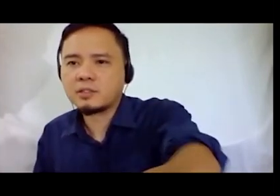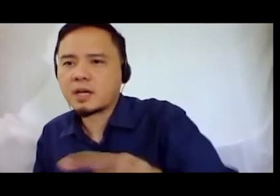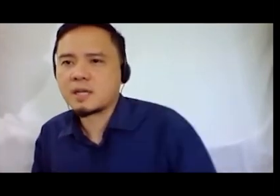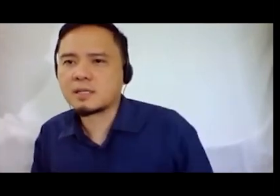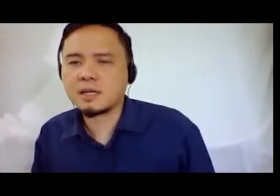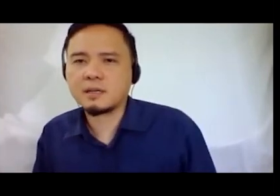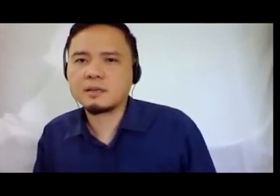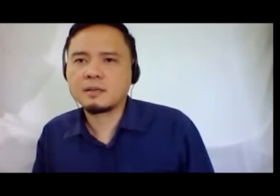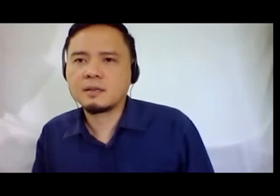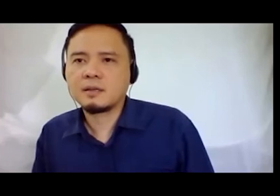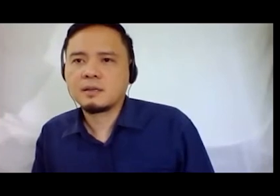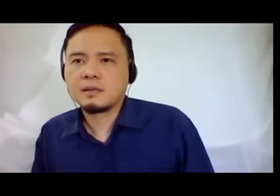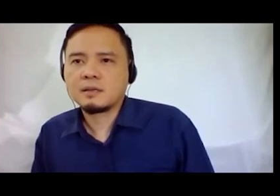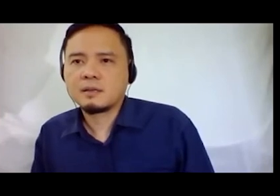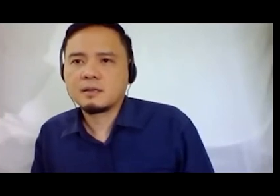sign? Shaq is asking.